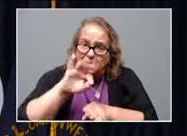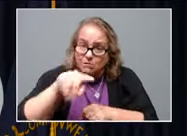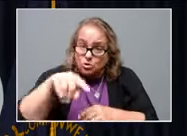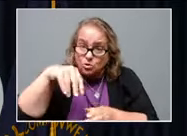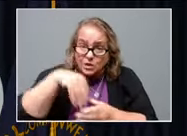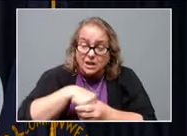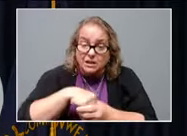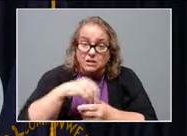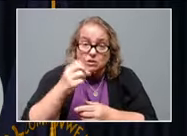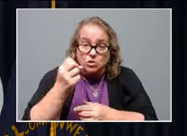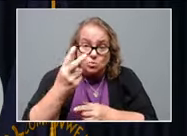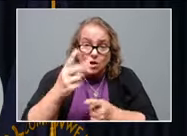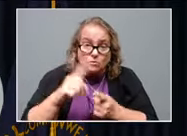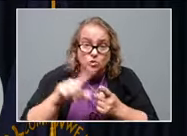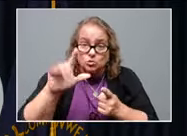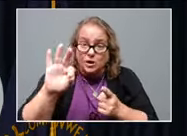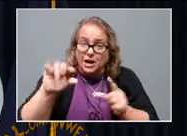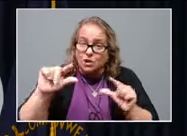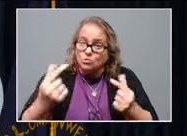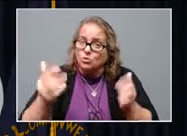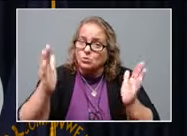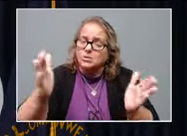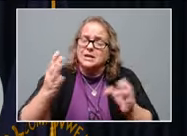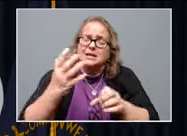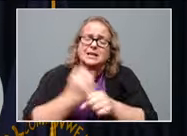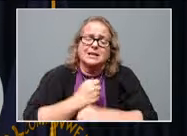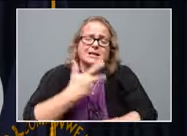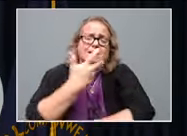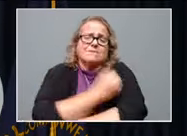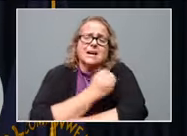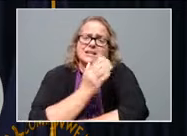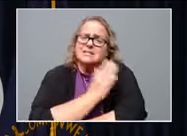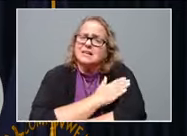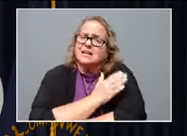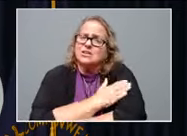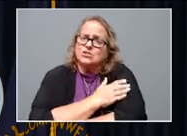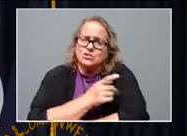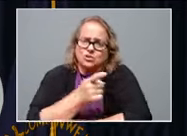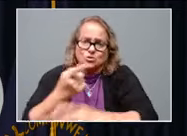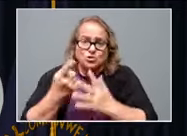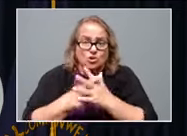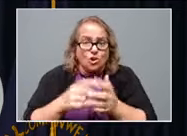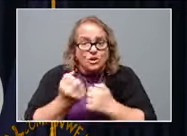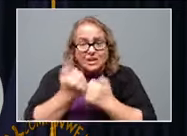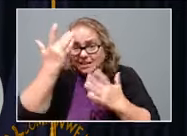especially to 29 group, please get vaccinated. It's starting to hit you too. Thanks.